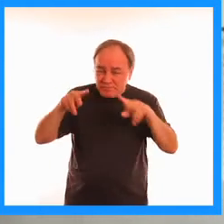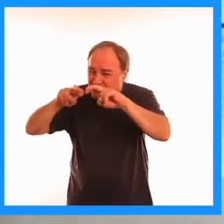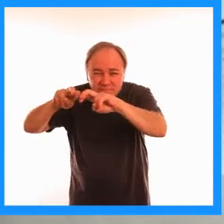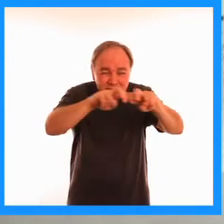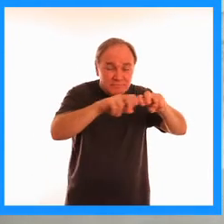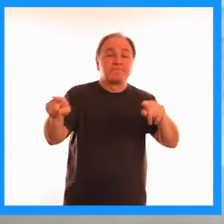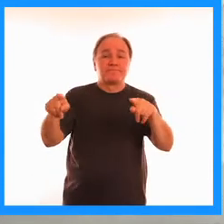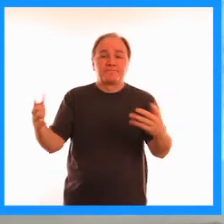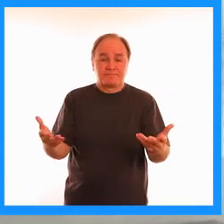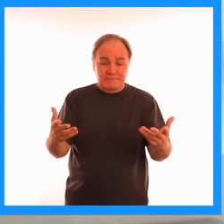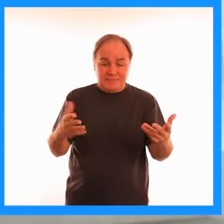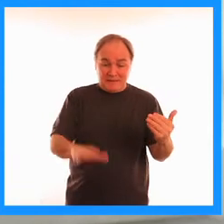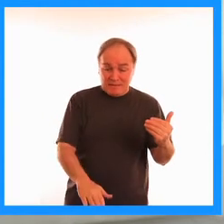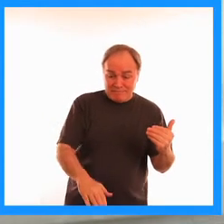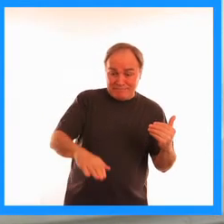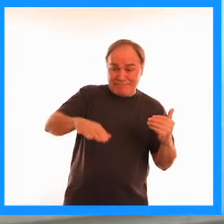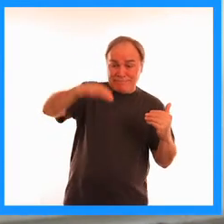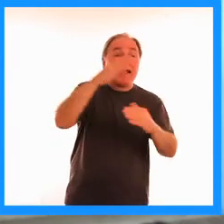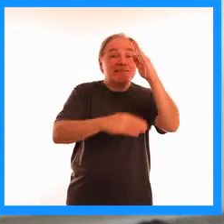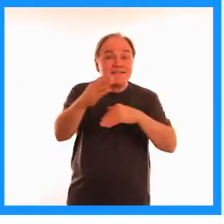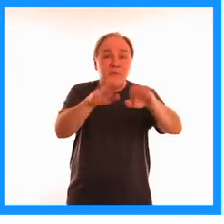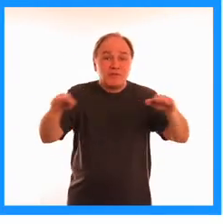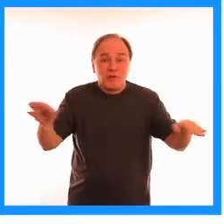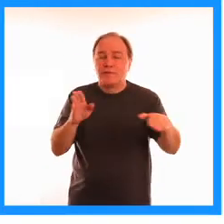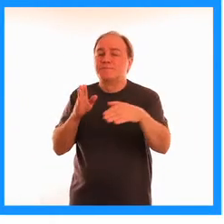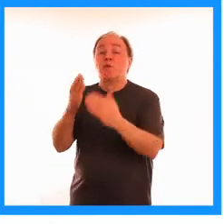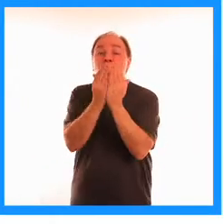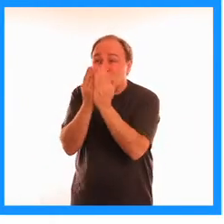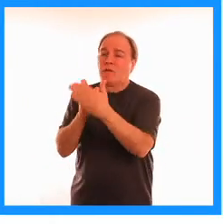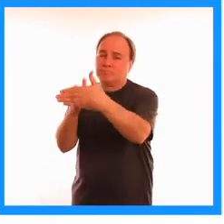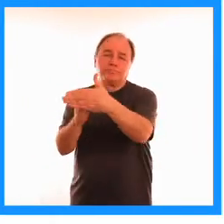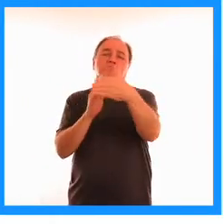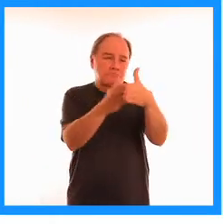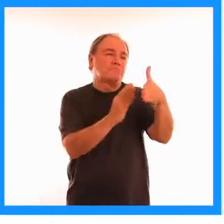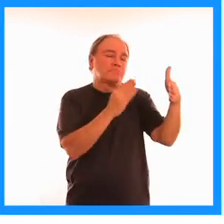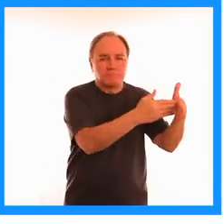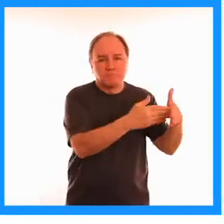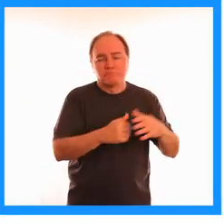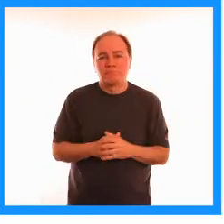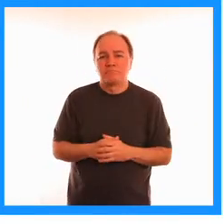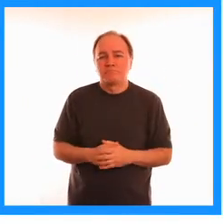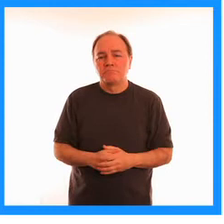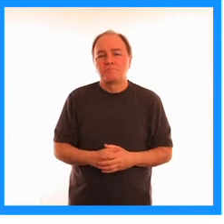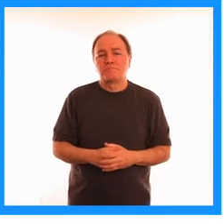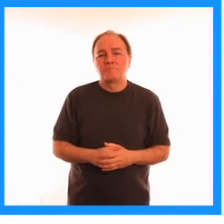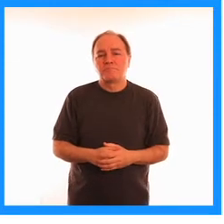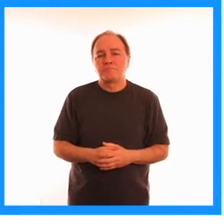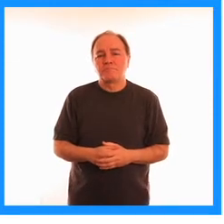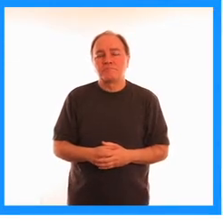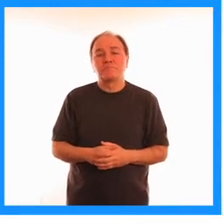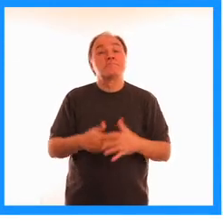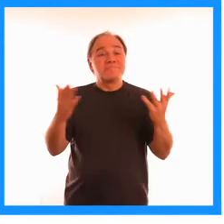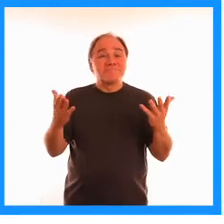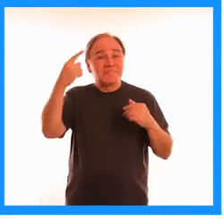Resources for children with disabilities tend to go to segregated schools rather than to an inclusive mainstream system. This is inappropriate and can prove